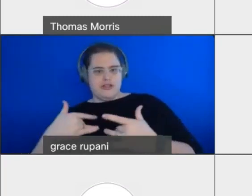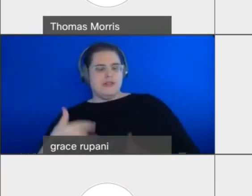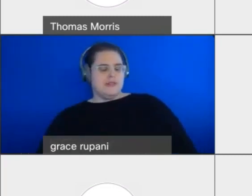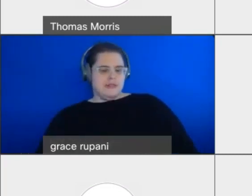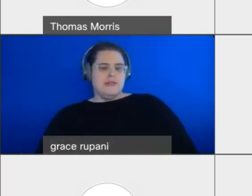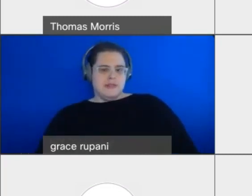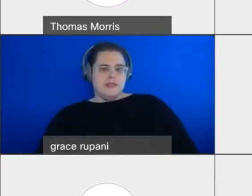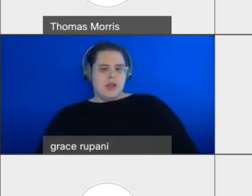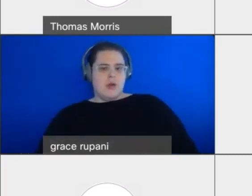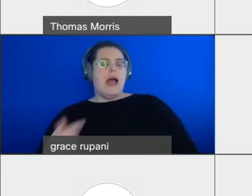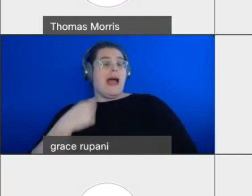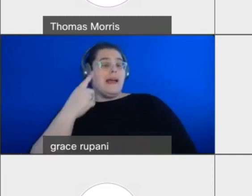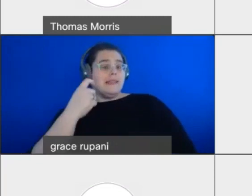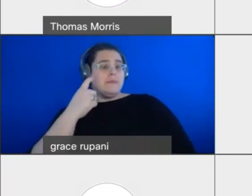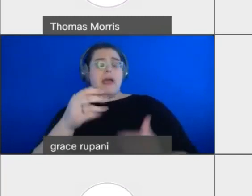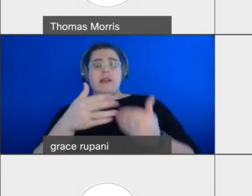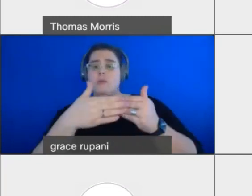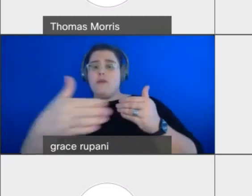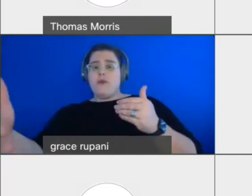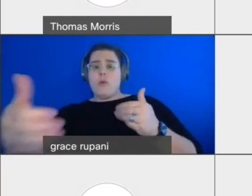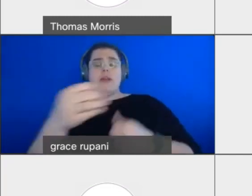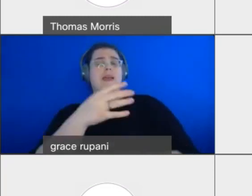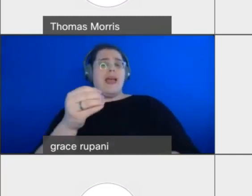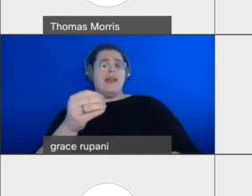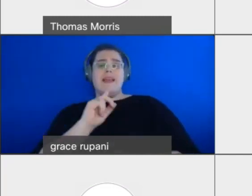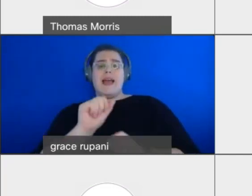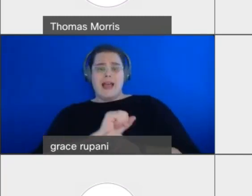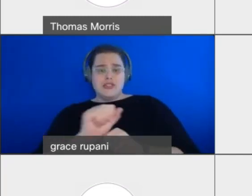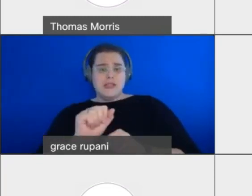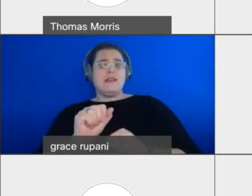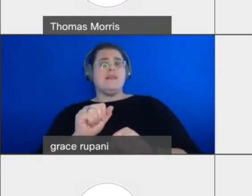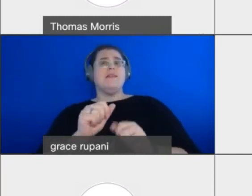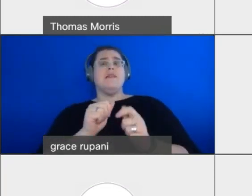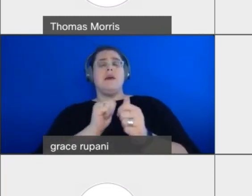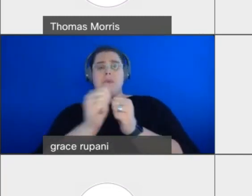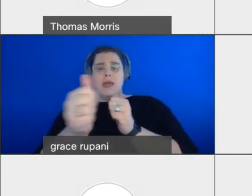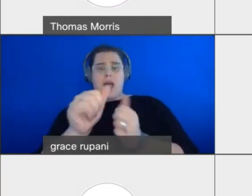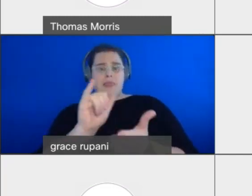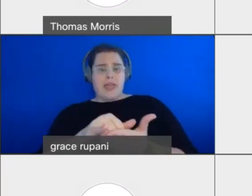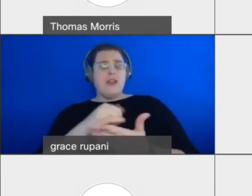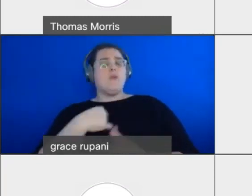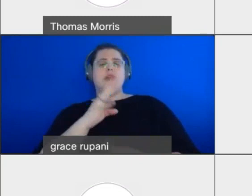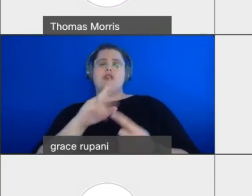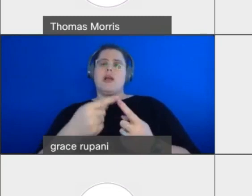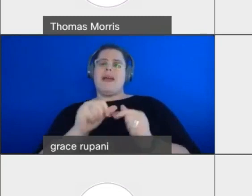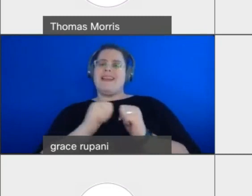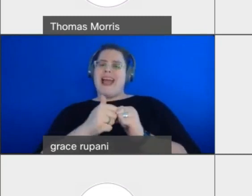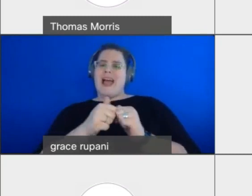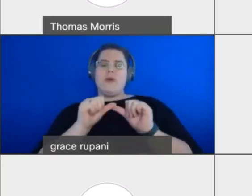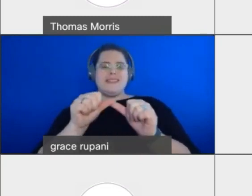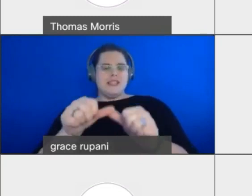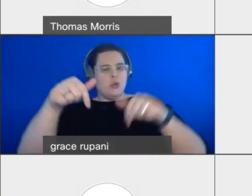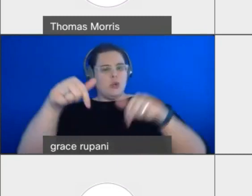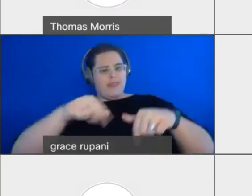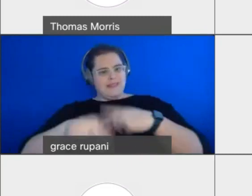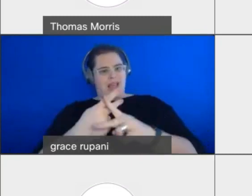that as we move forward and as we look to actually moving beyond this, we talk about how we continue something like this, because I think it's been